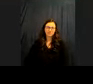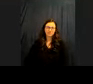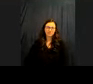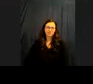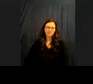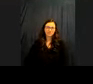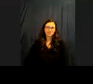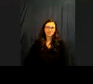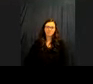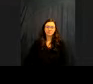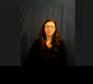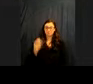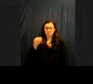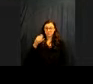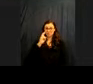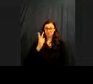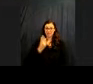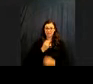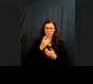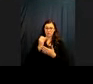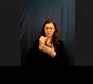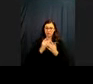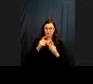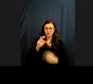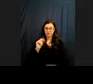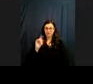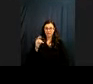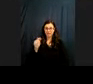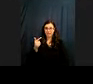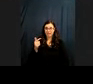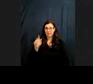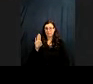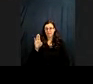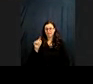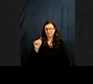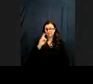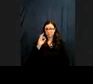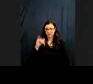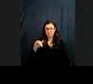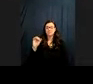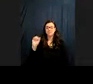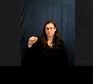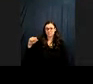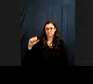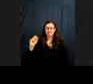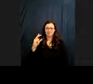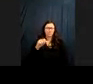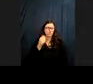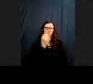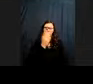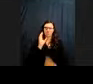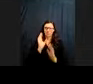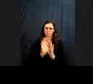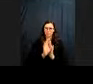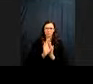So can you see poems and art from nothing but? Is that what you're seeing now? They are. Okay, good. Another beautiful picture,